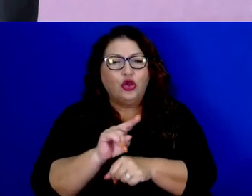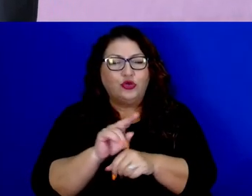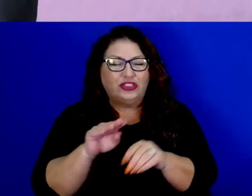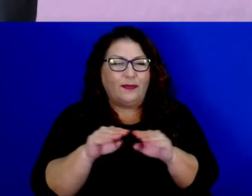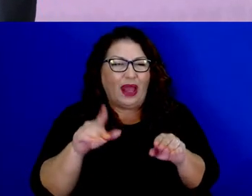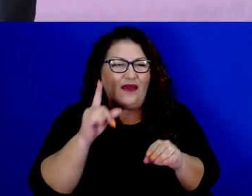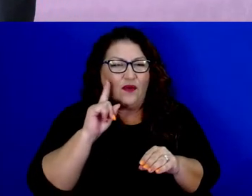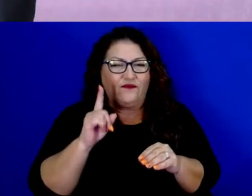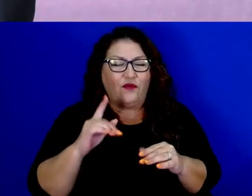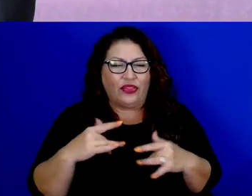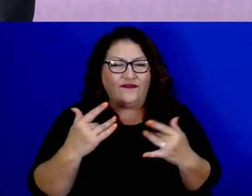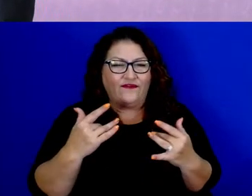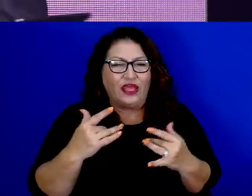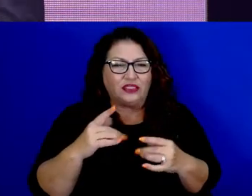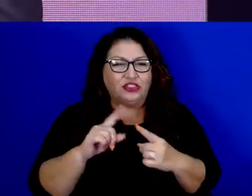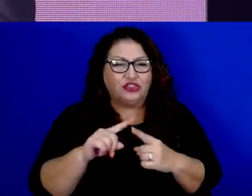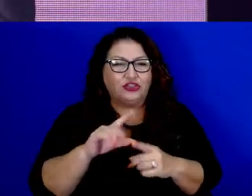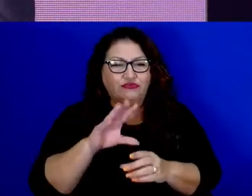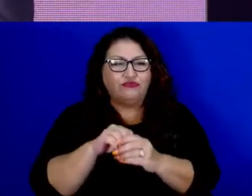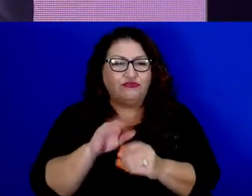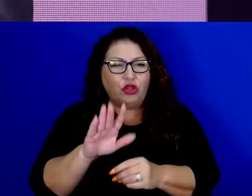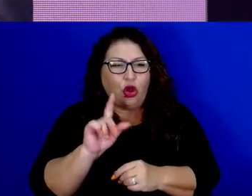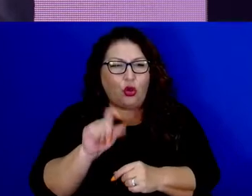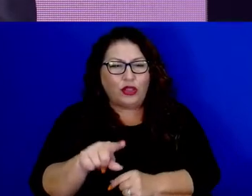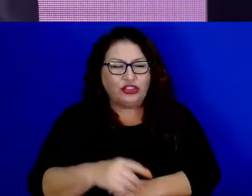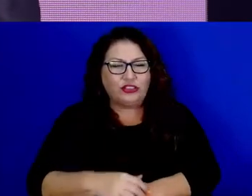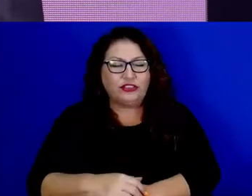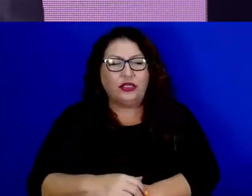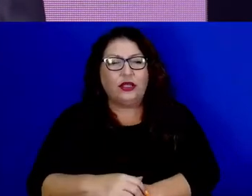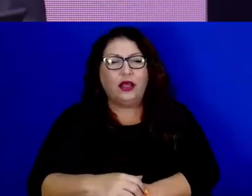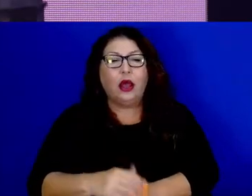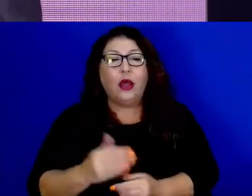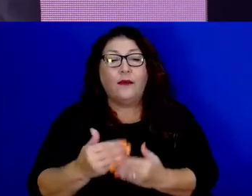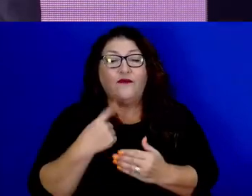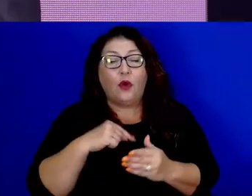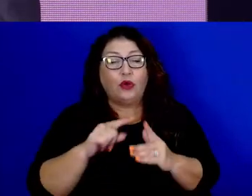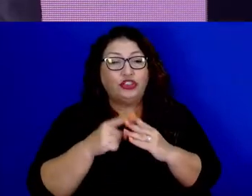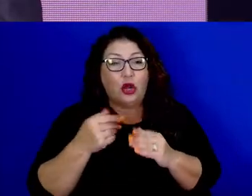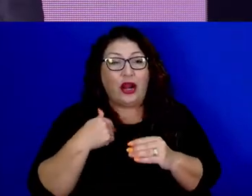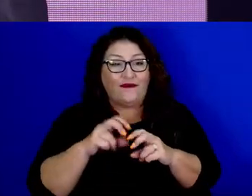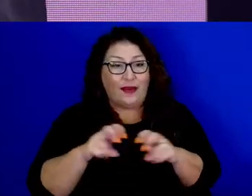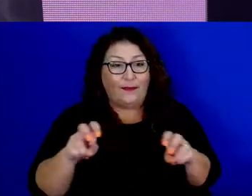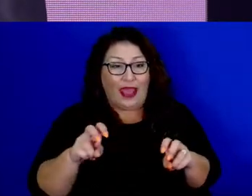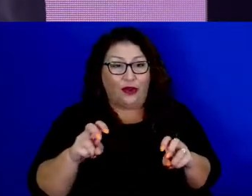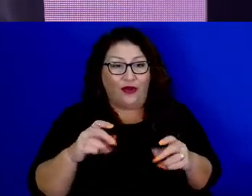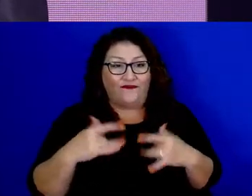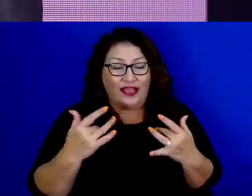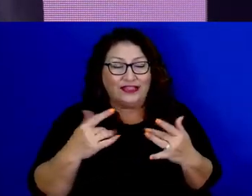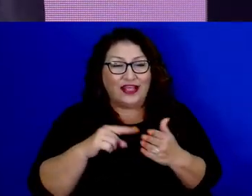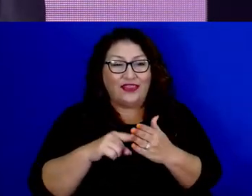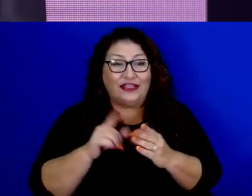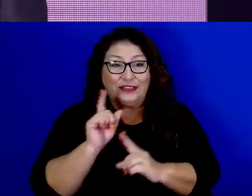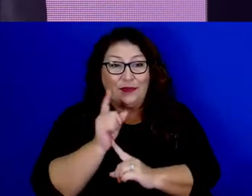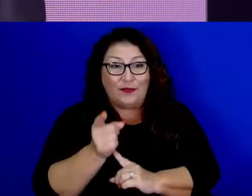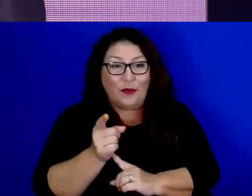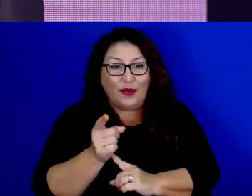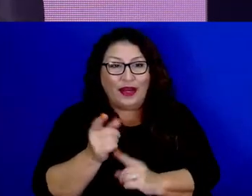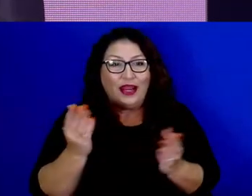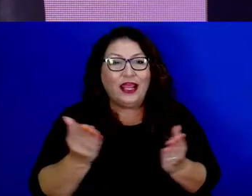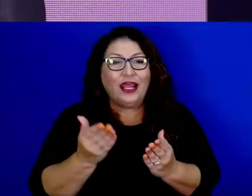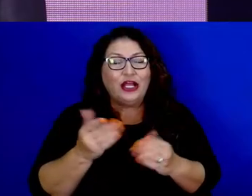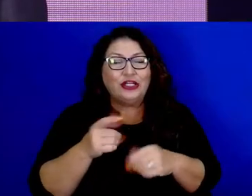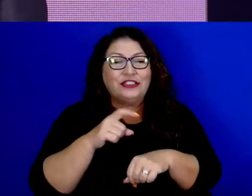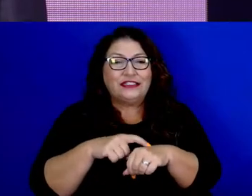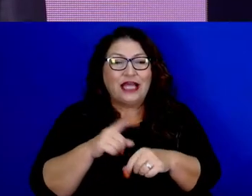drop in your questions. Now, before we start having our panel events, this is the moment. Here is the time to launch the